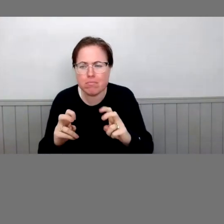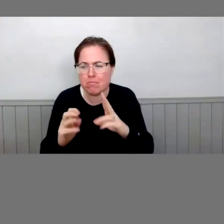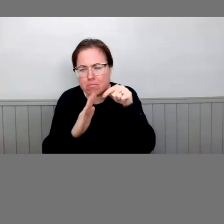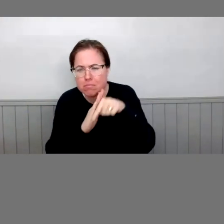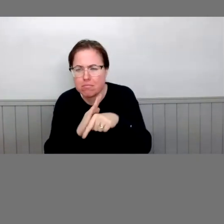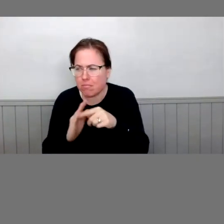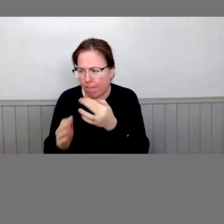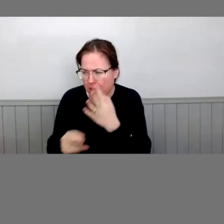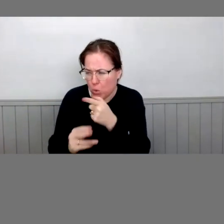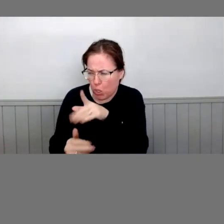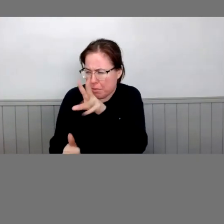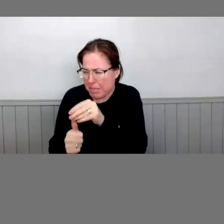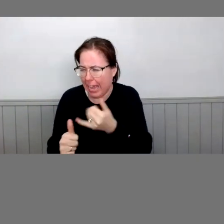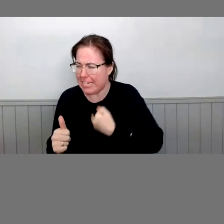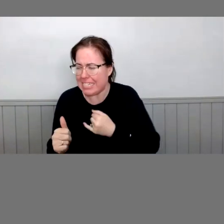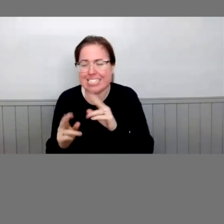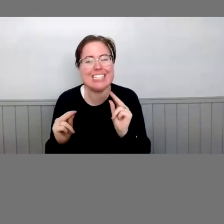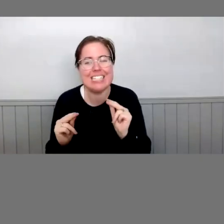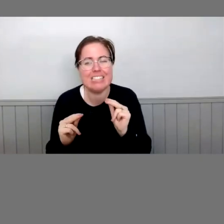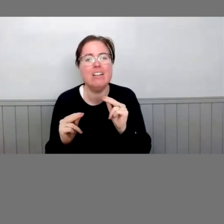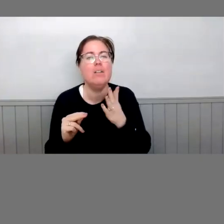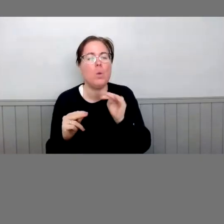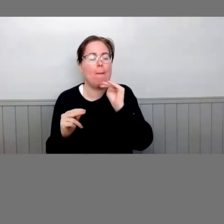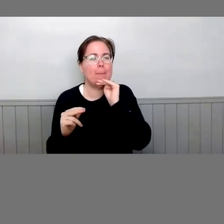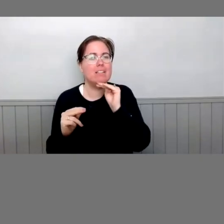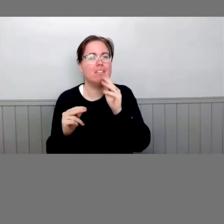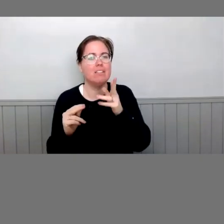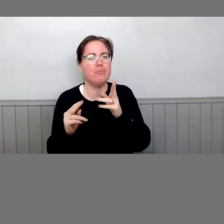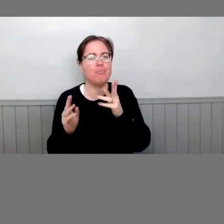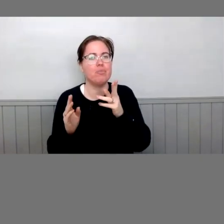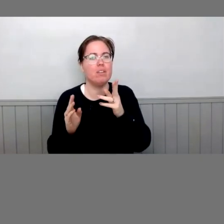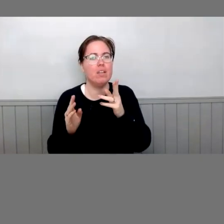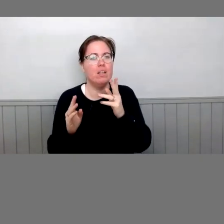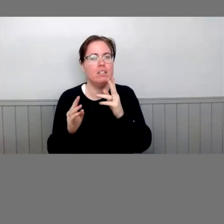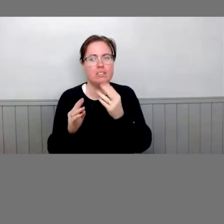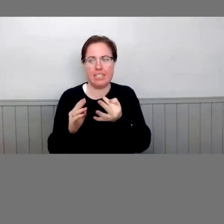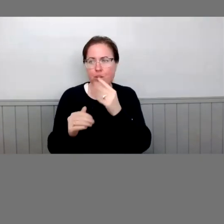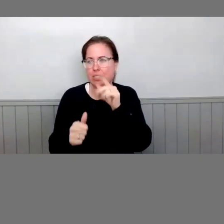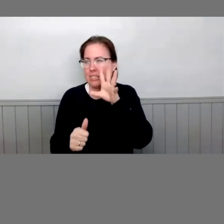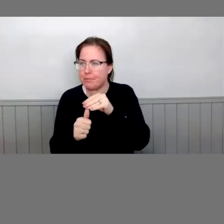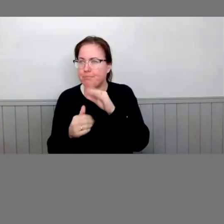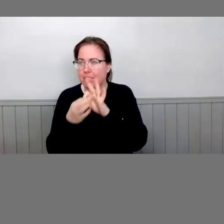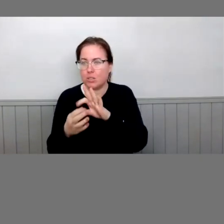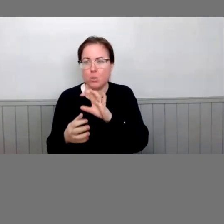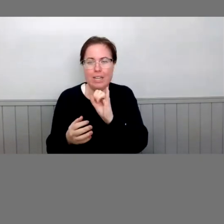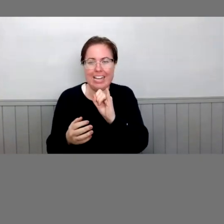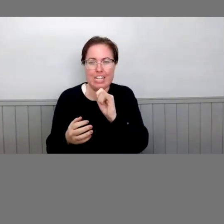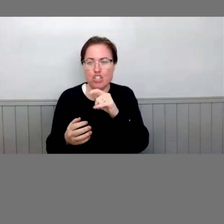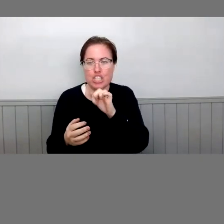specific identities within that. So we wouldn't have kind of identified or taken out if there was specific things related to the intersex